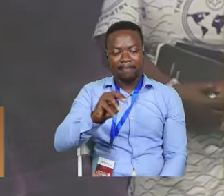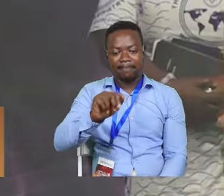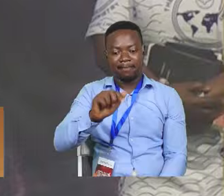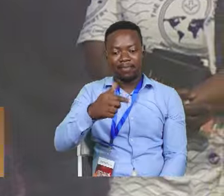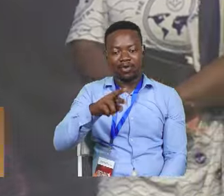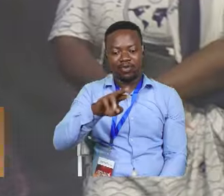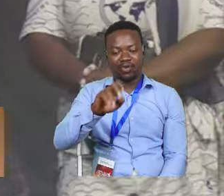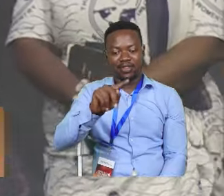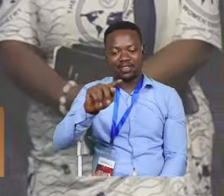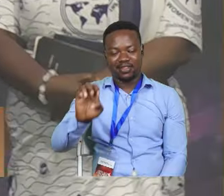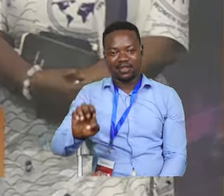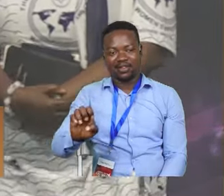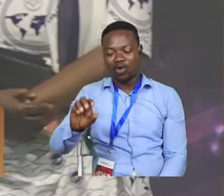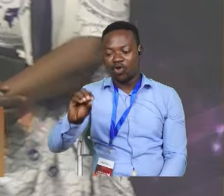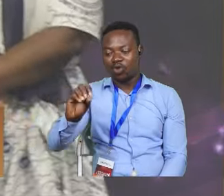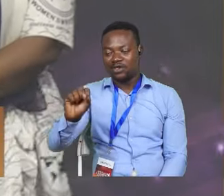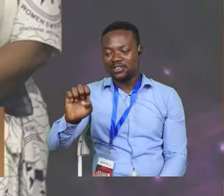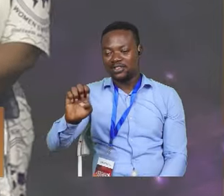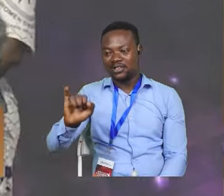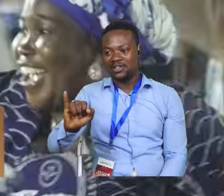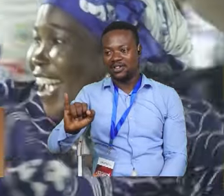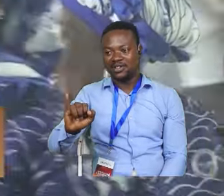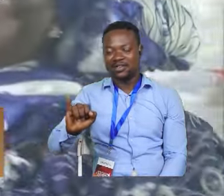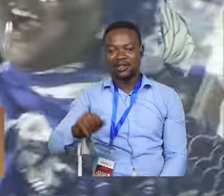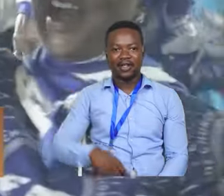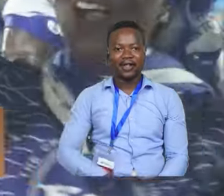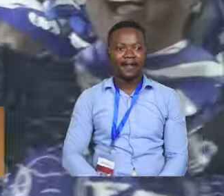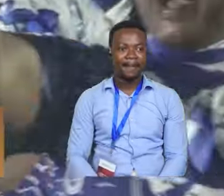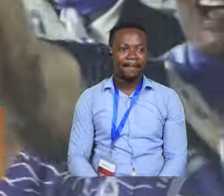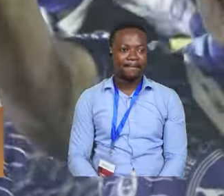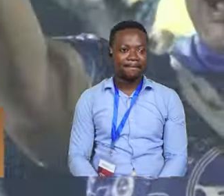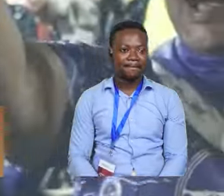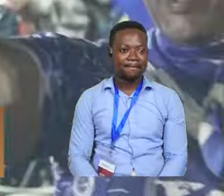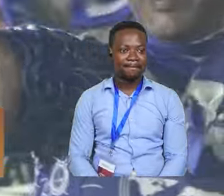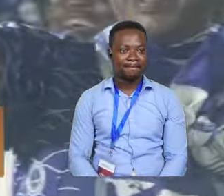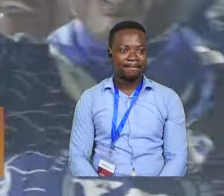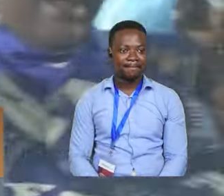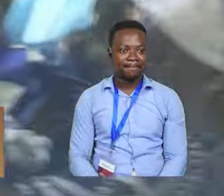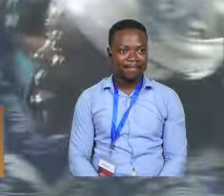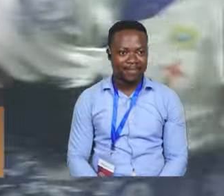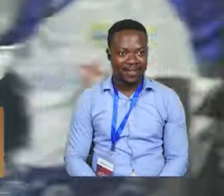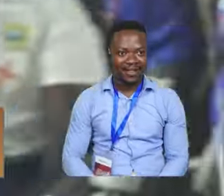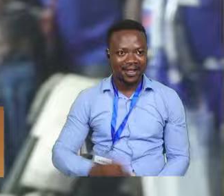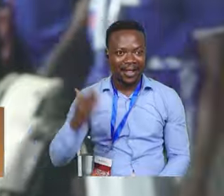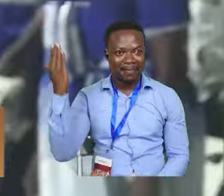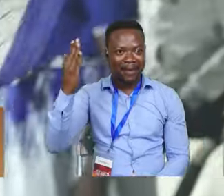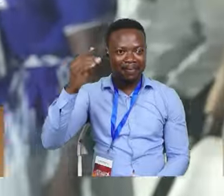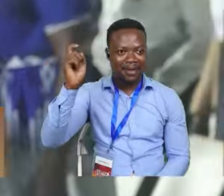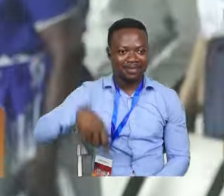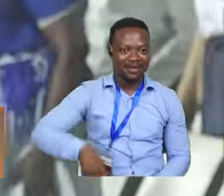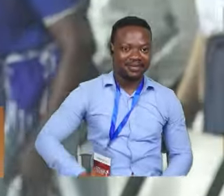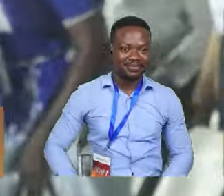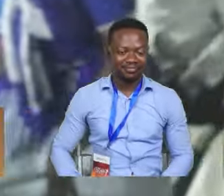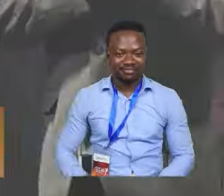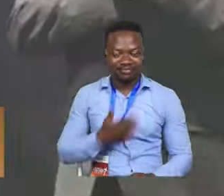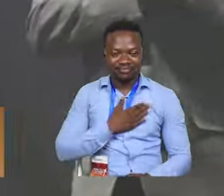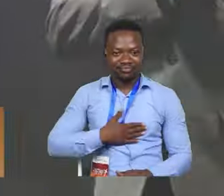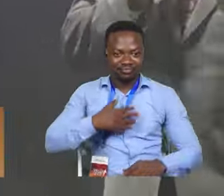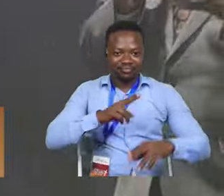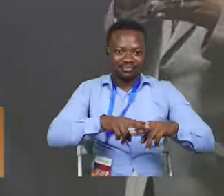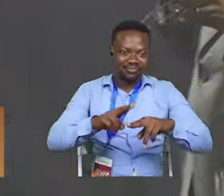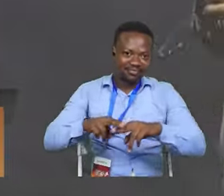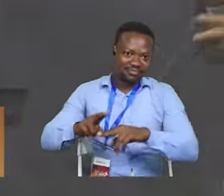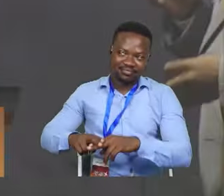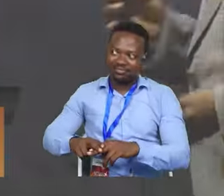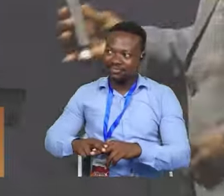Osei. Give her a welcome hand. Margaret Osei. Preach the gospel. You may be seated and